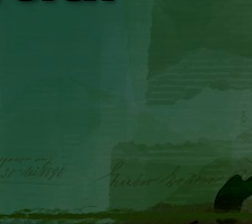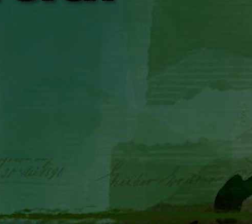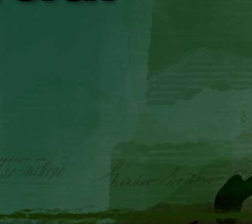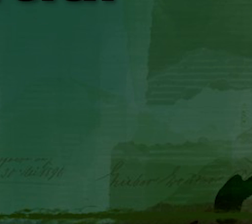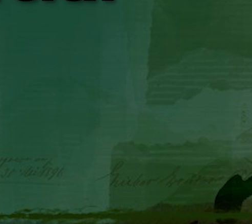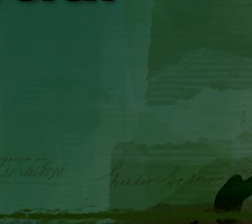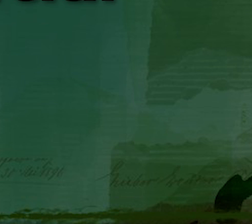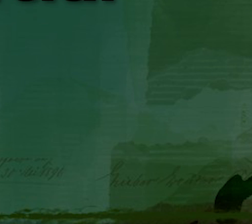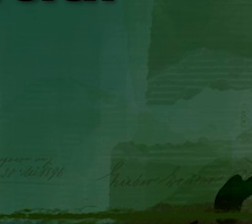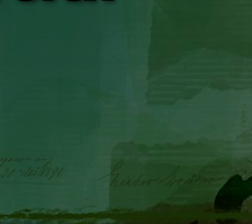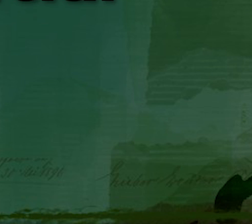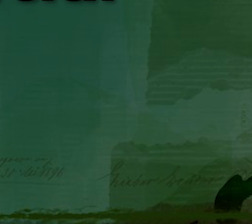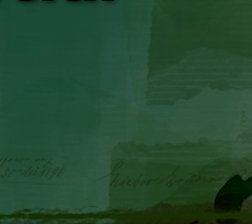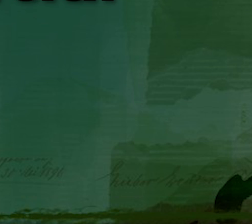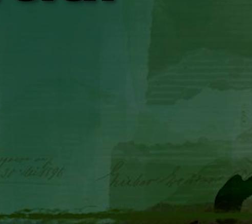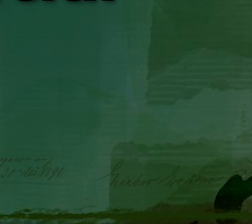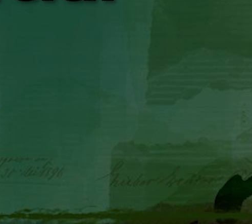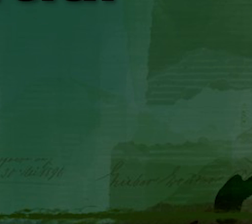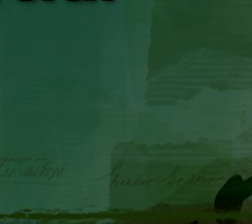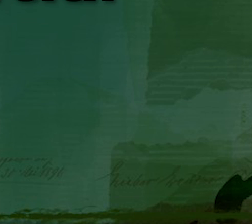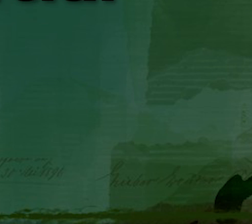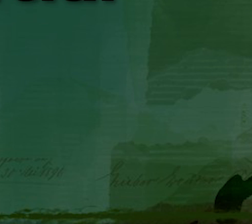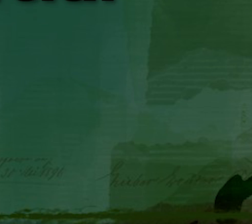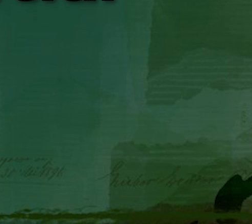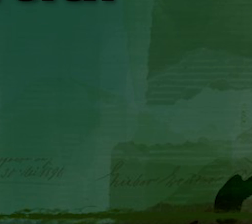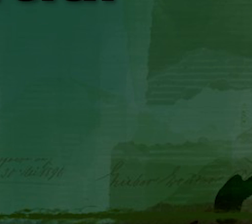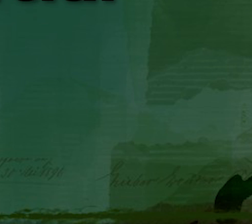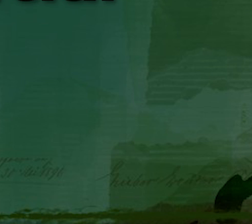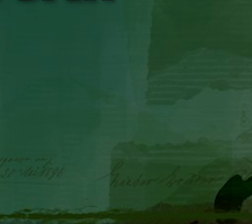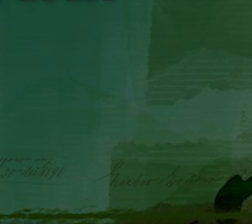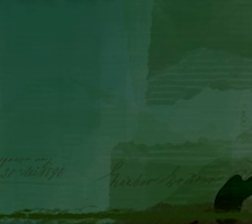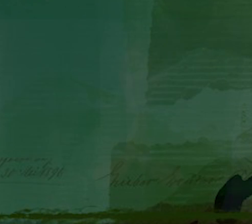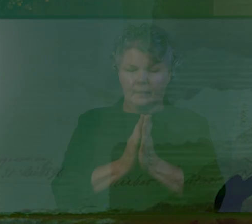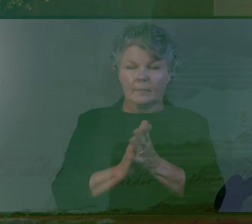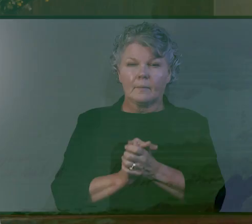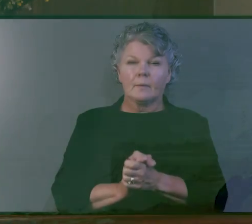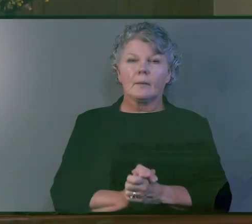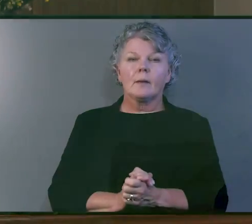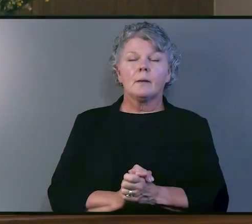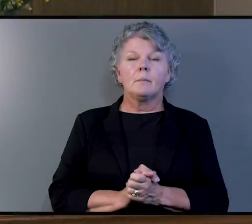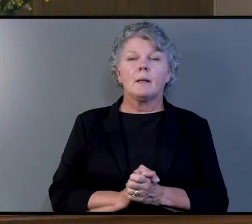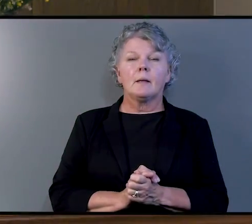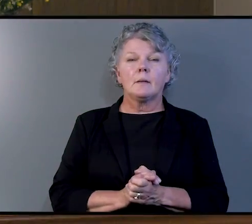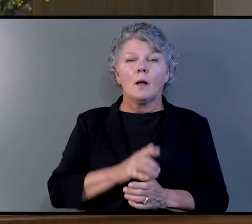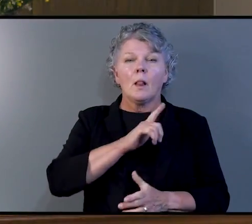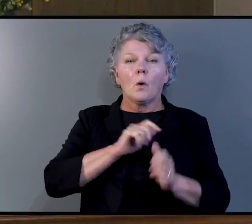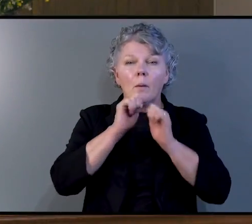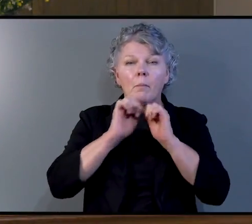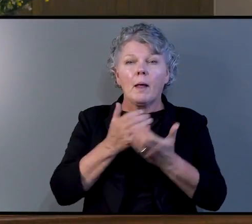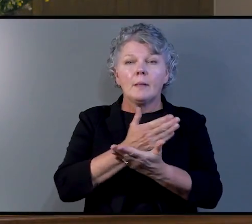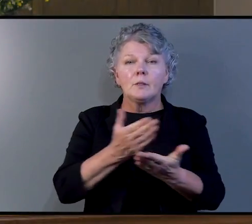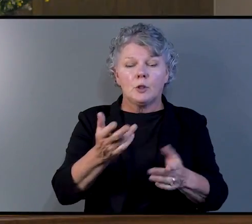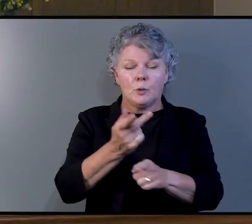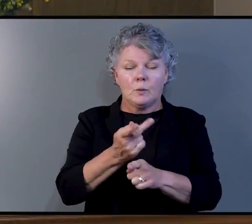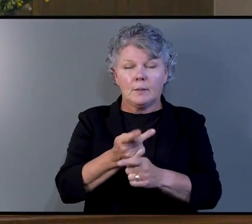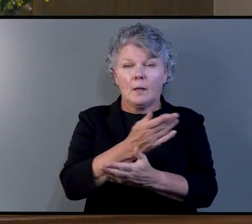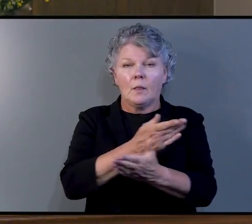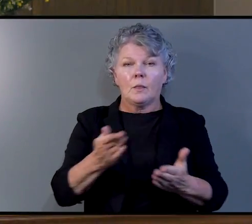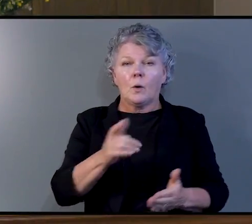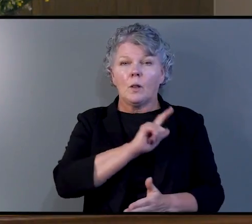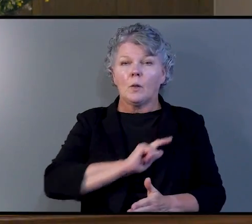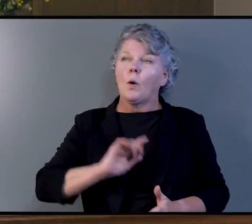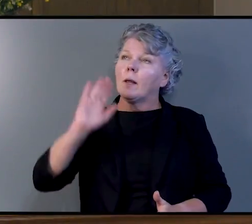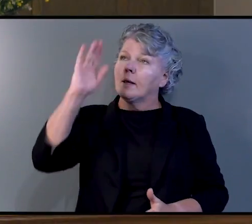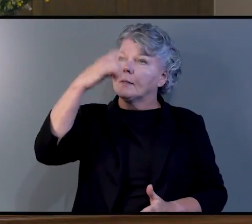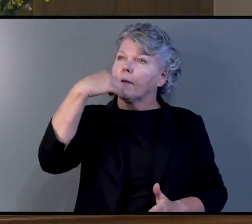and the power, and the glory, forever and ever. Amen. May the Lord bless you and keep you. May the